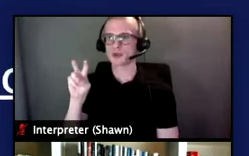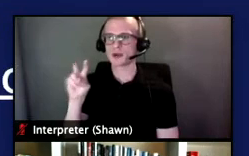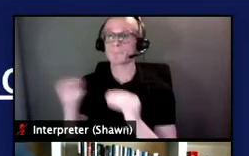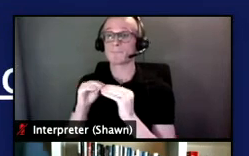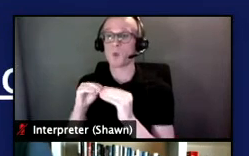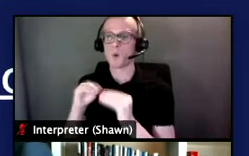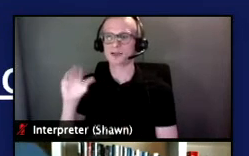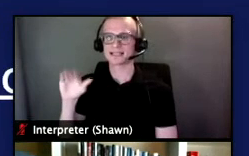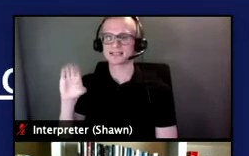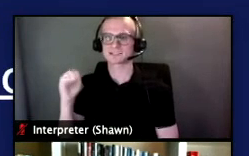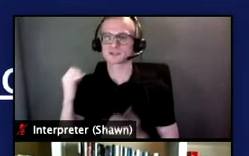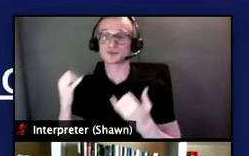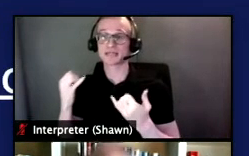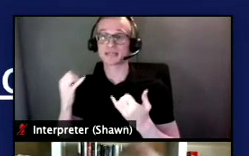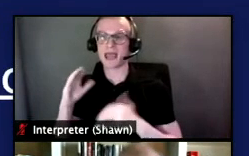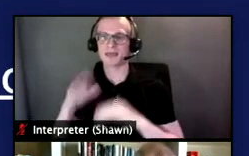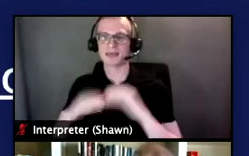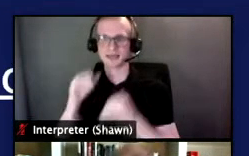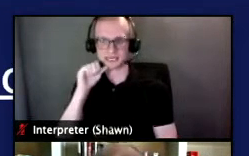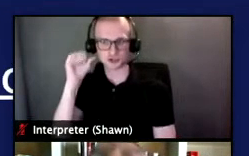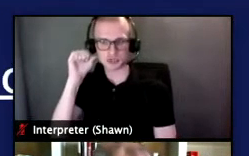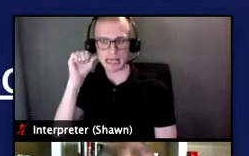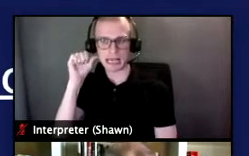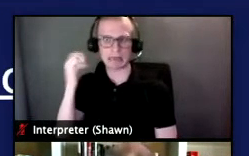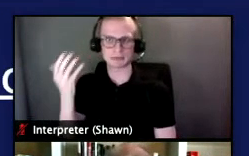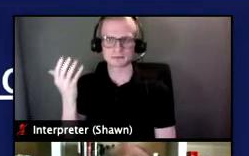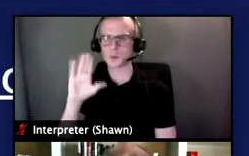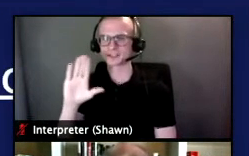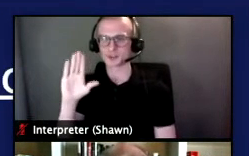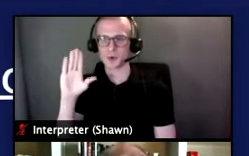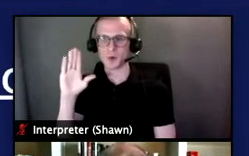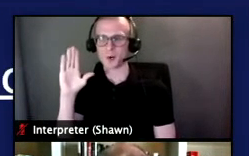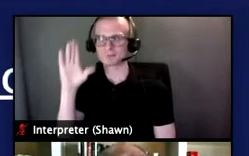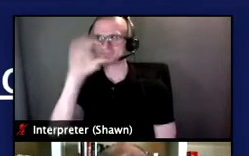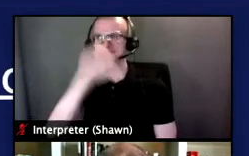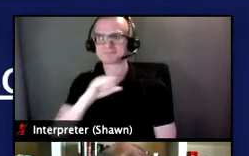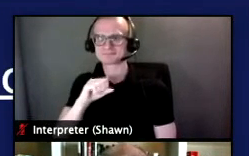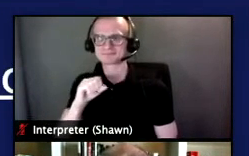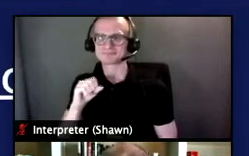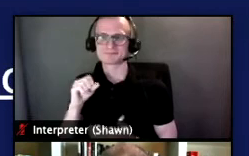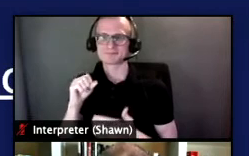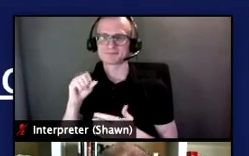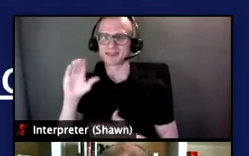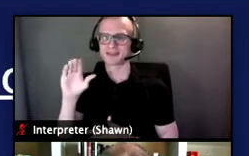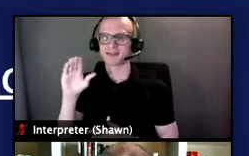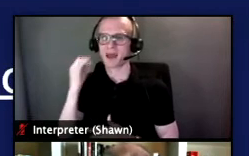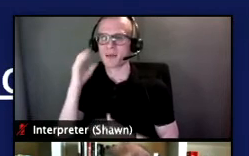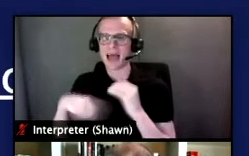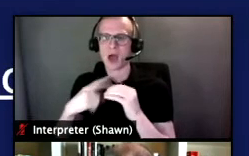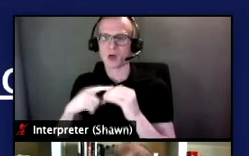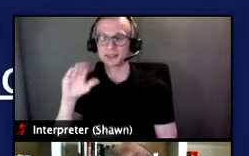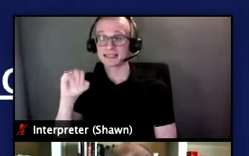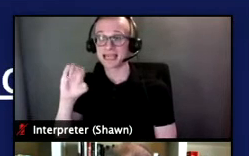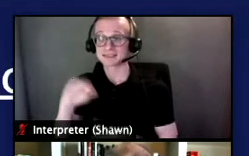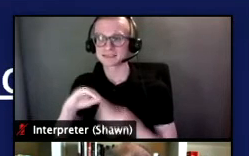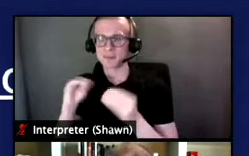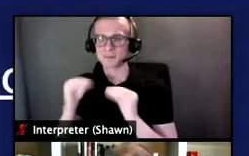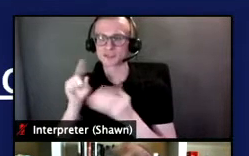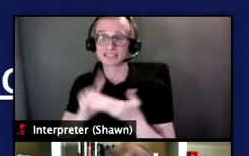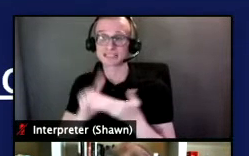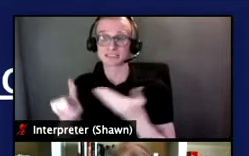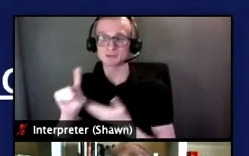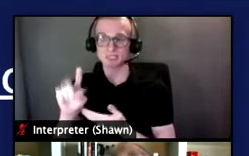how likely do you think it is that we are going to see those case numbers go down next week? Thank you.